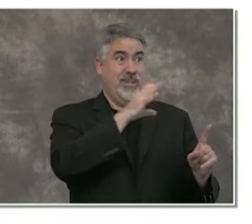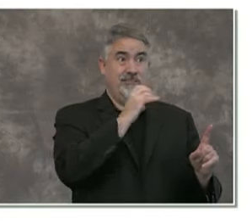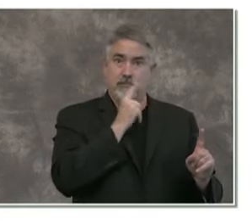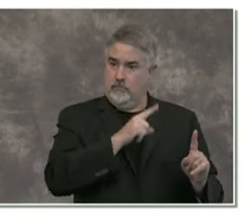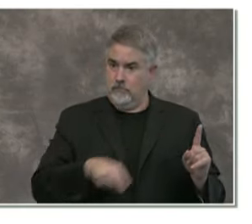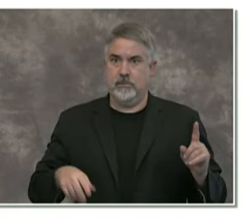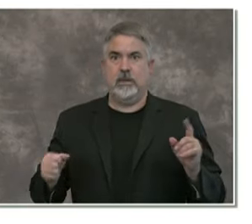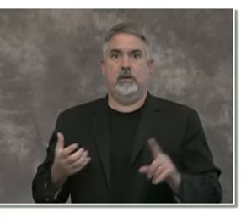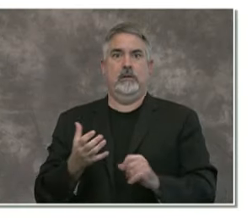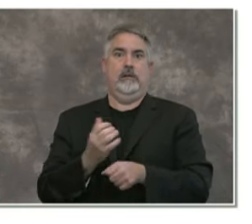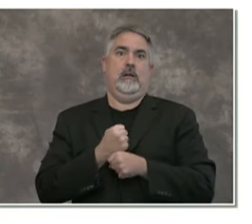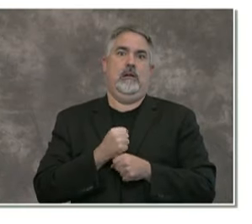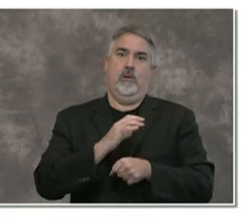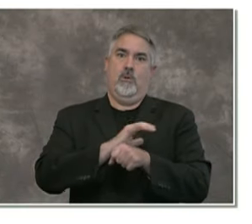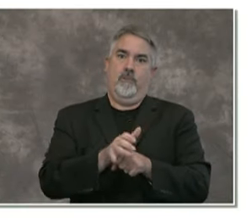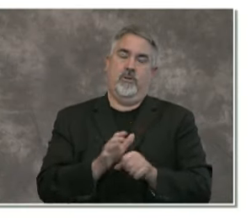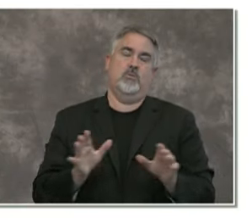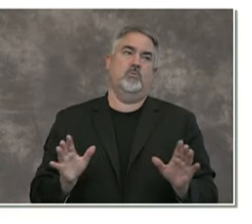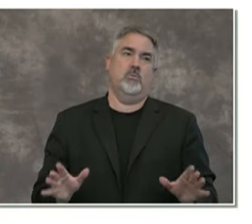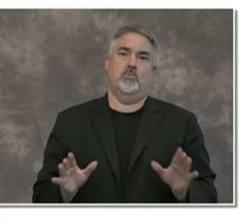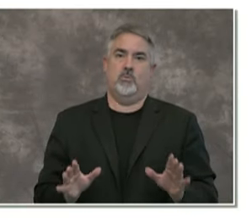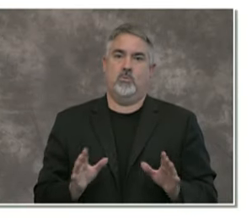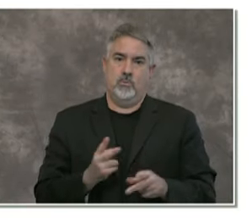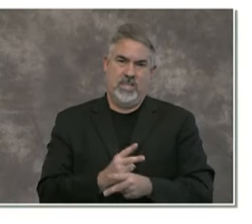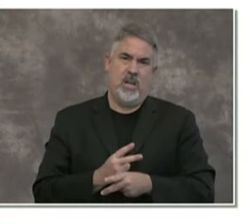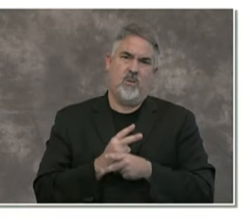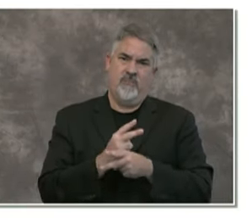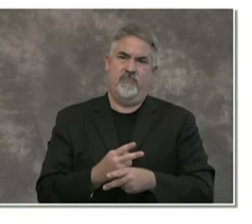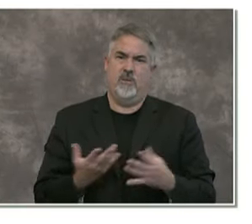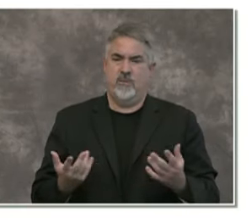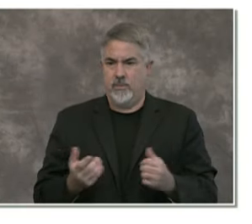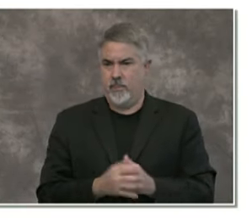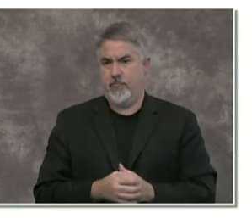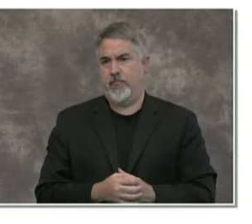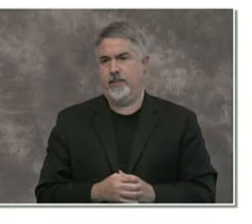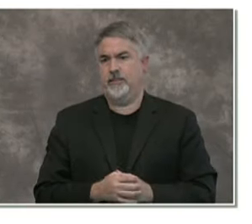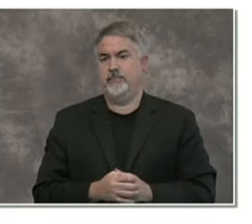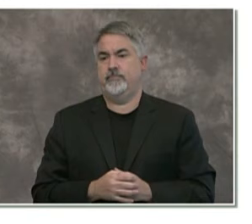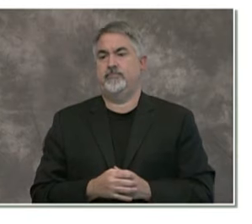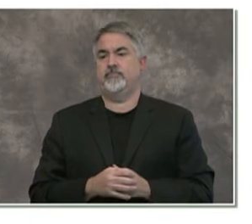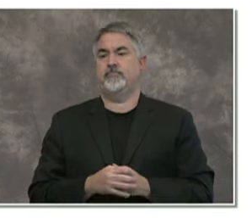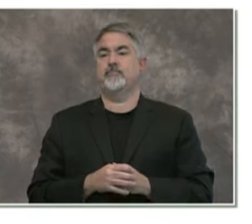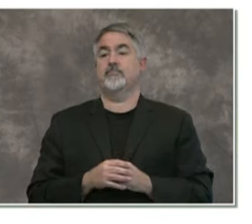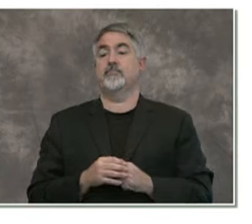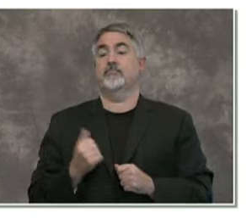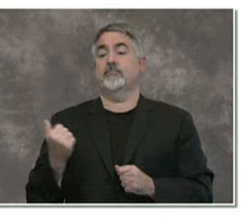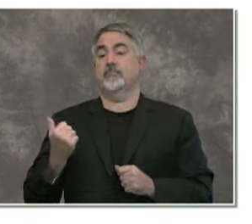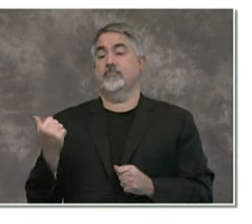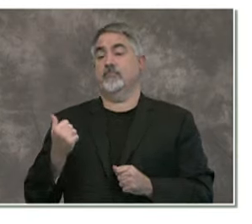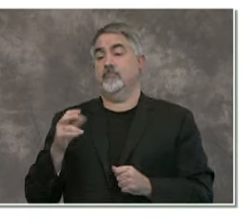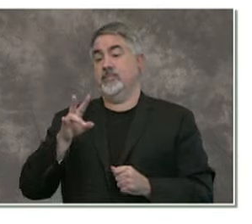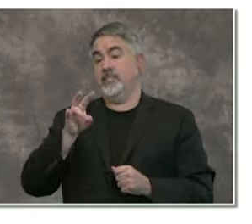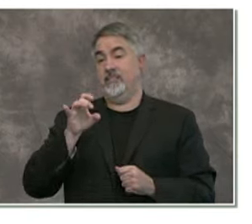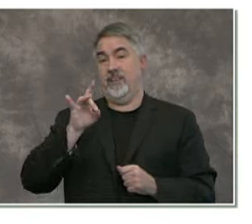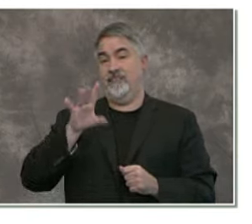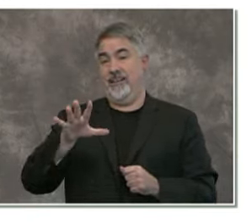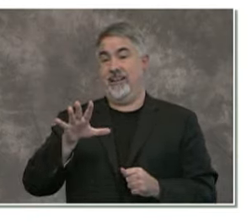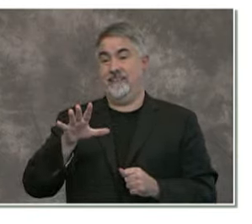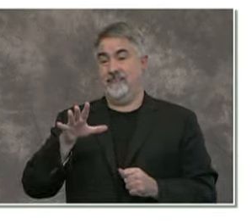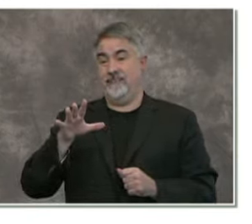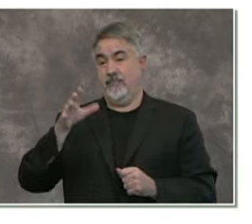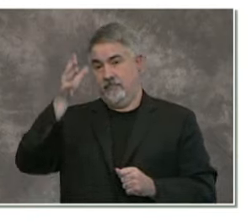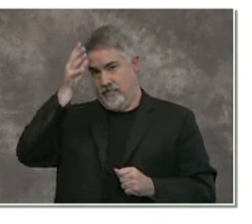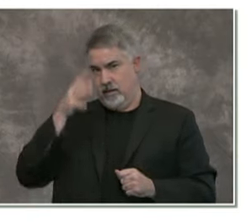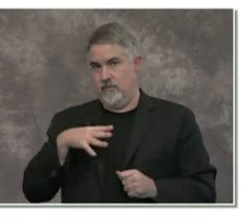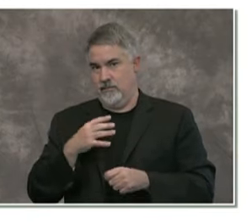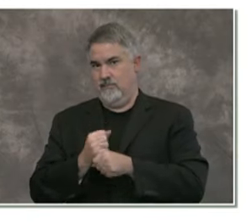737 of the total number of cases, or 48%, are female. 785, or 51.3%, are